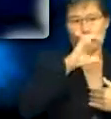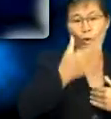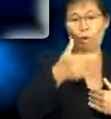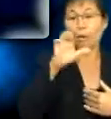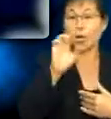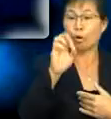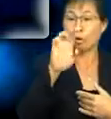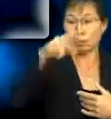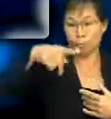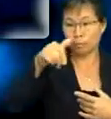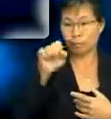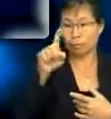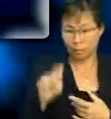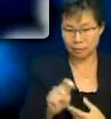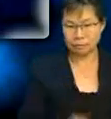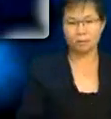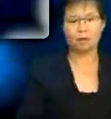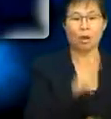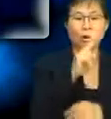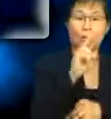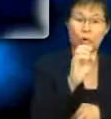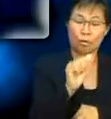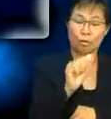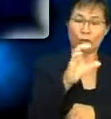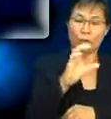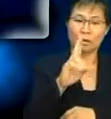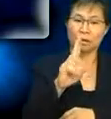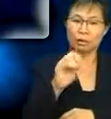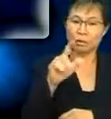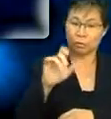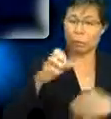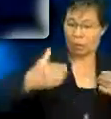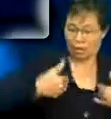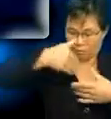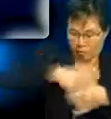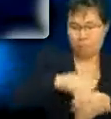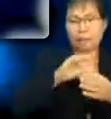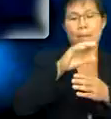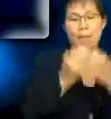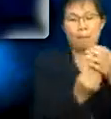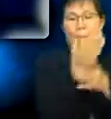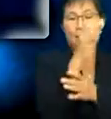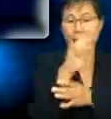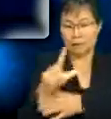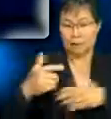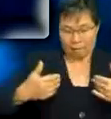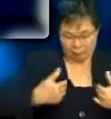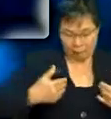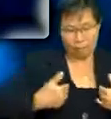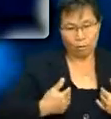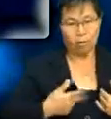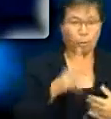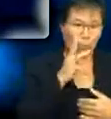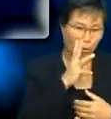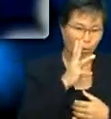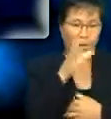chloroplasts. A vacuole exists only in plant cells. It contains